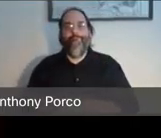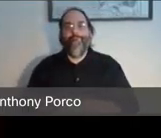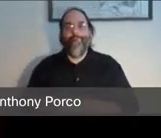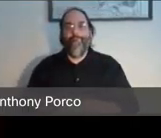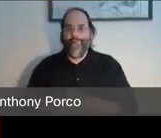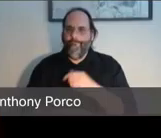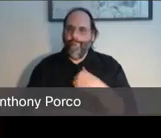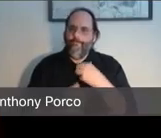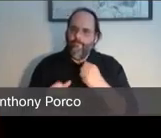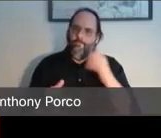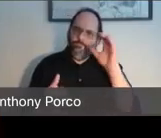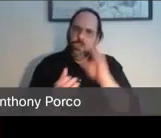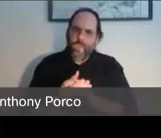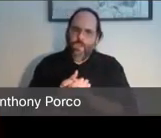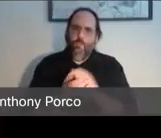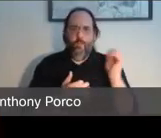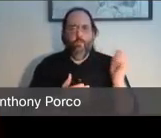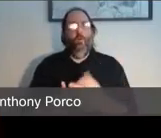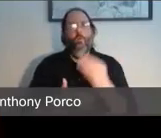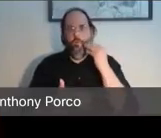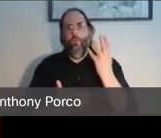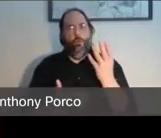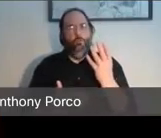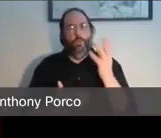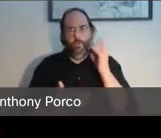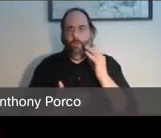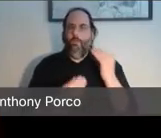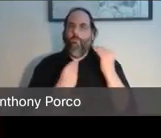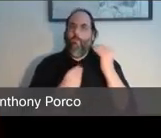I strongly believe we all have learned from these experiences.